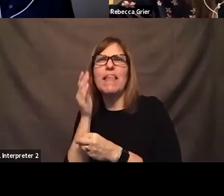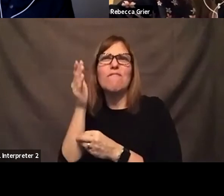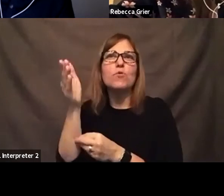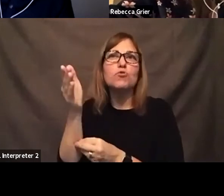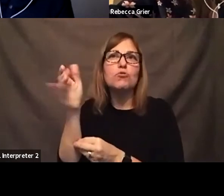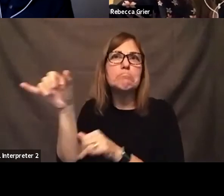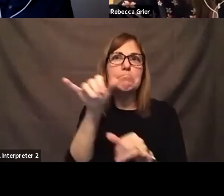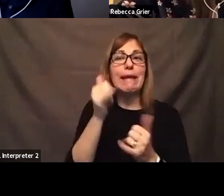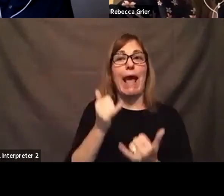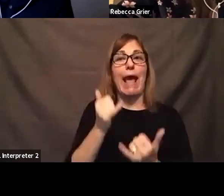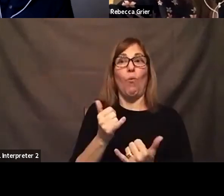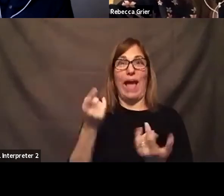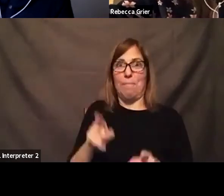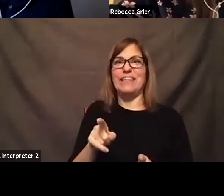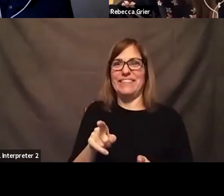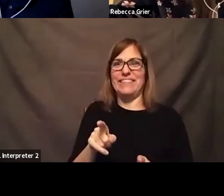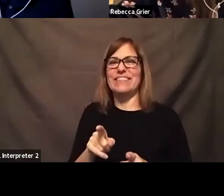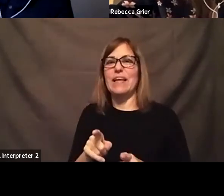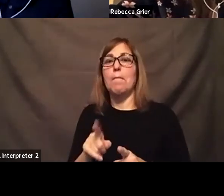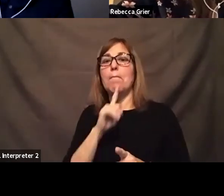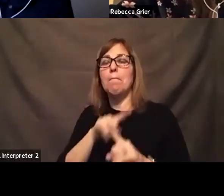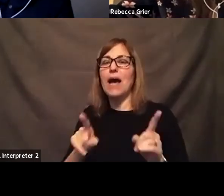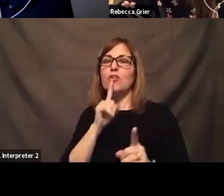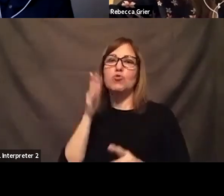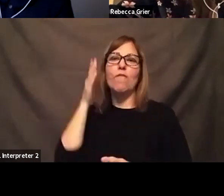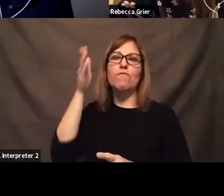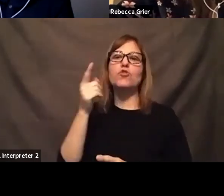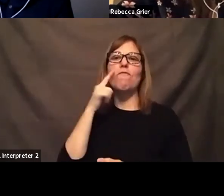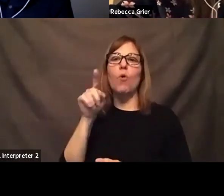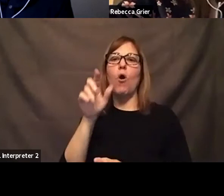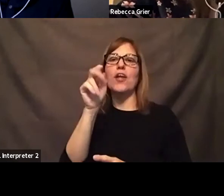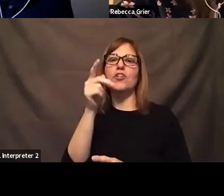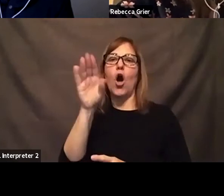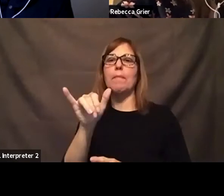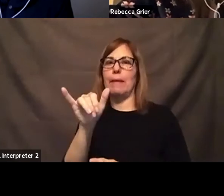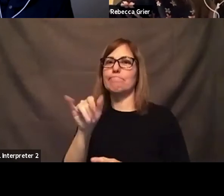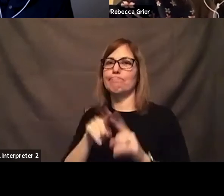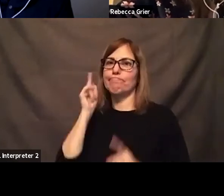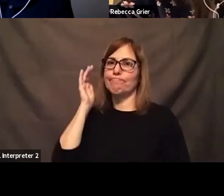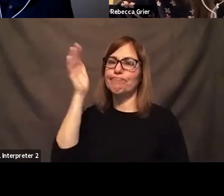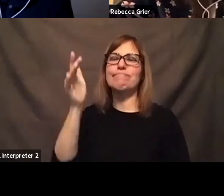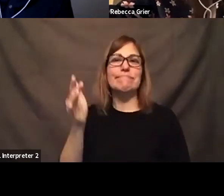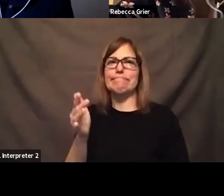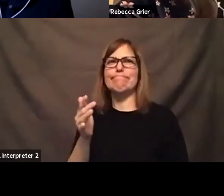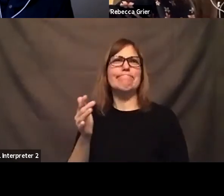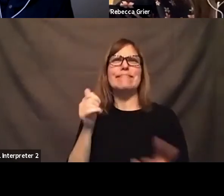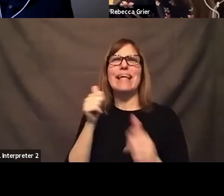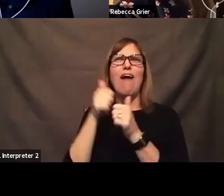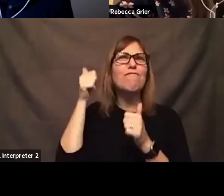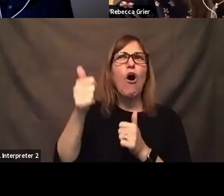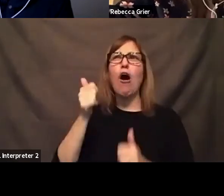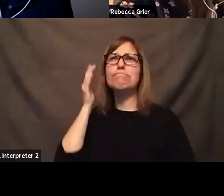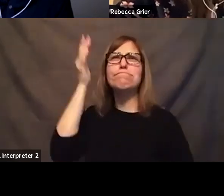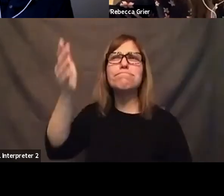the true future for autonomy is in the distance. How far in the distance? What are we looking at in terms